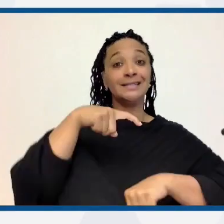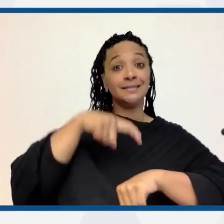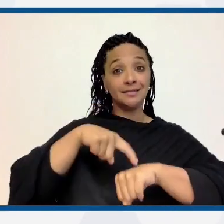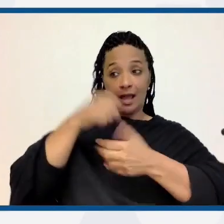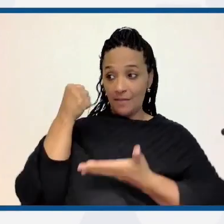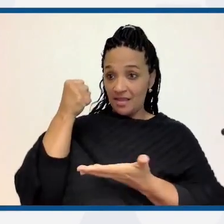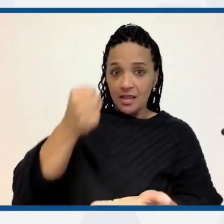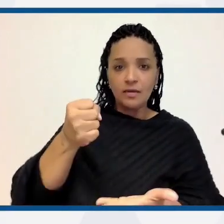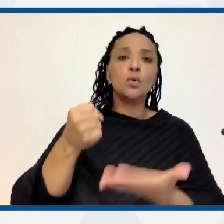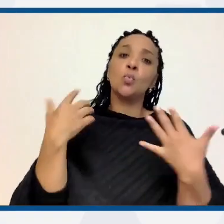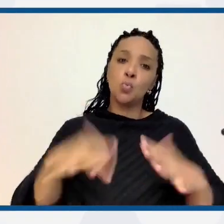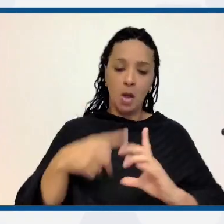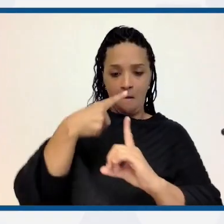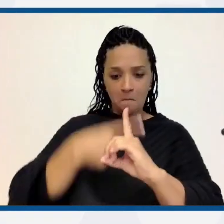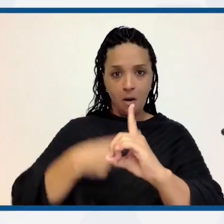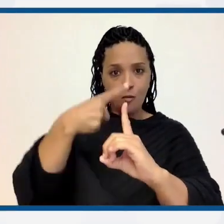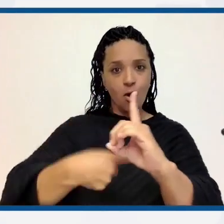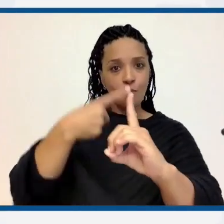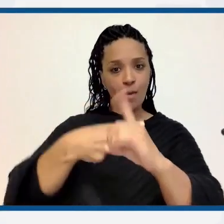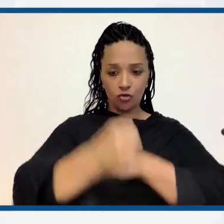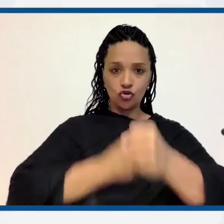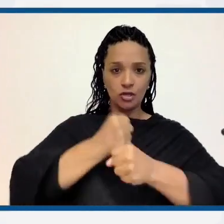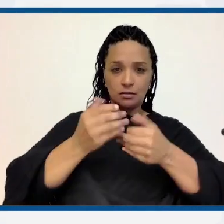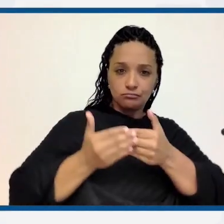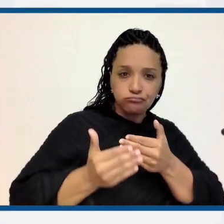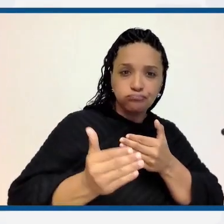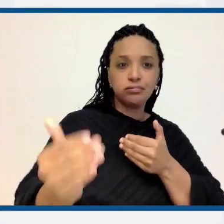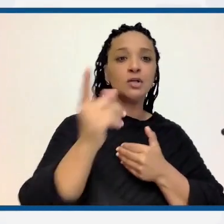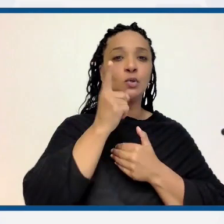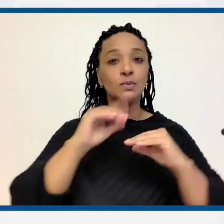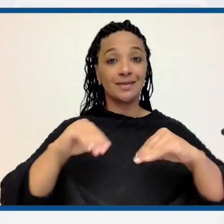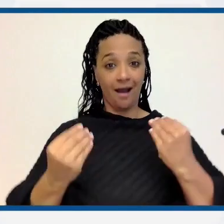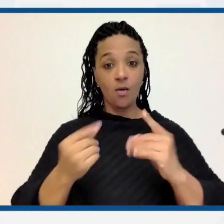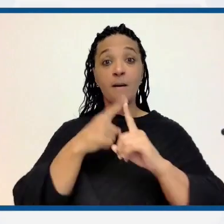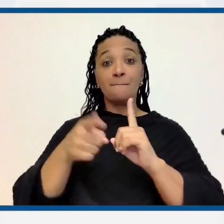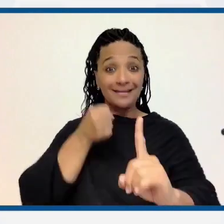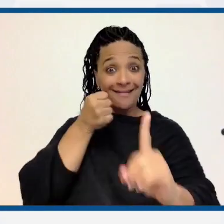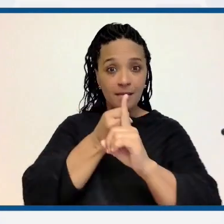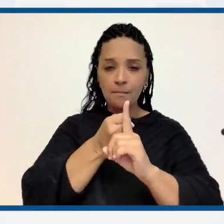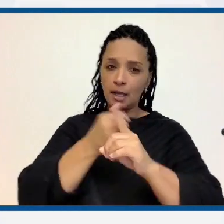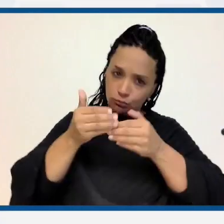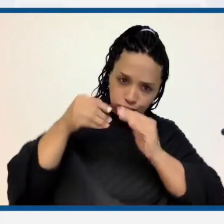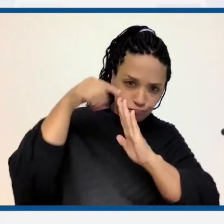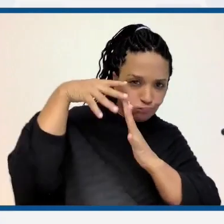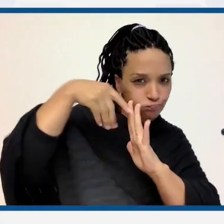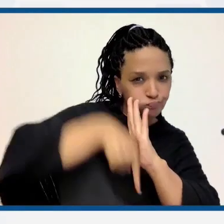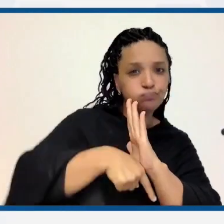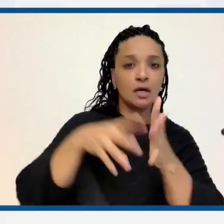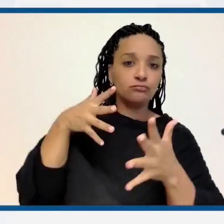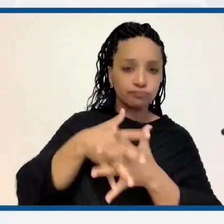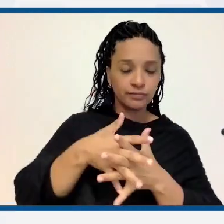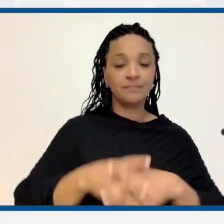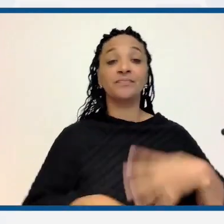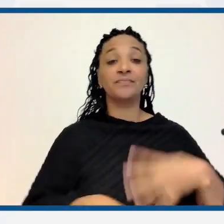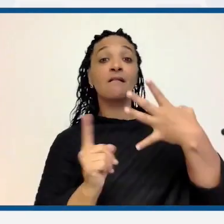many months to get these things in place, but the impact is deep and long-term. The fourth area I wanted to share was